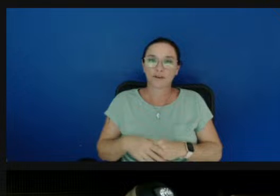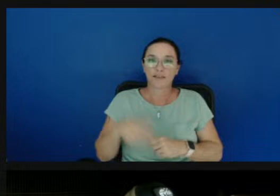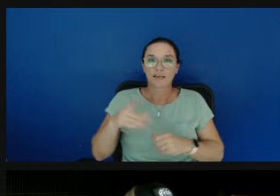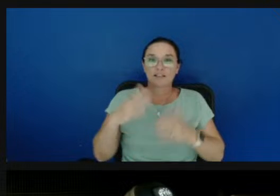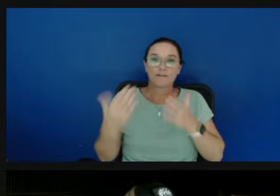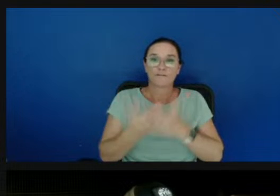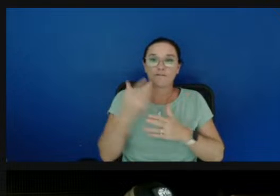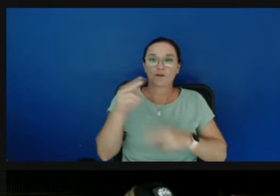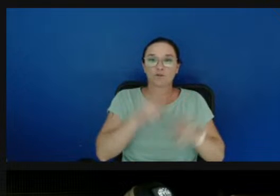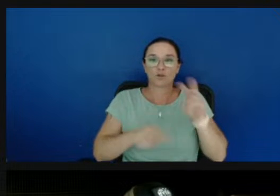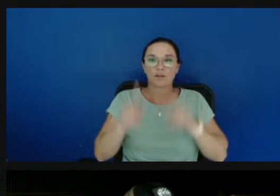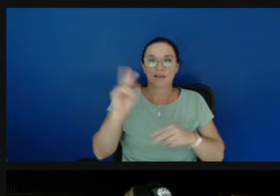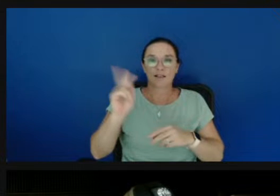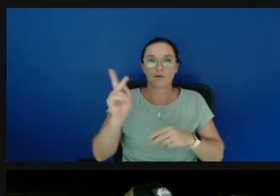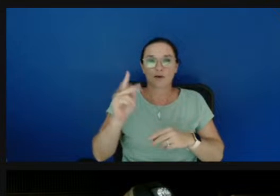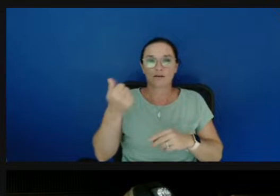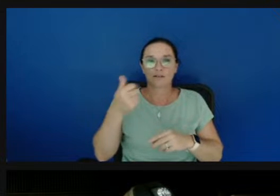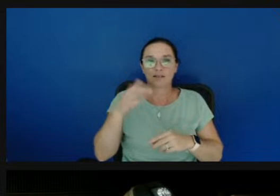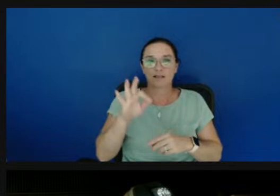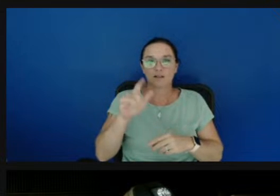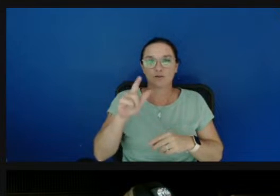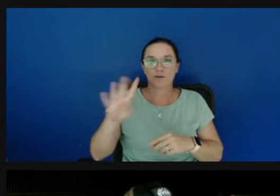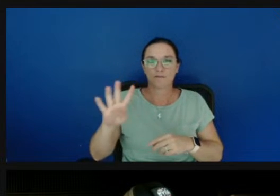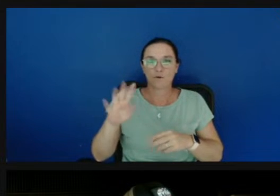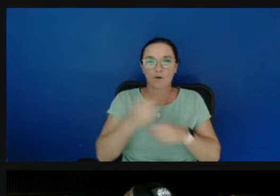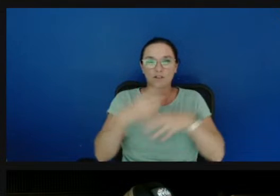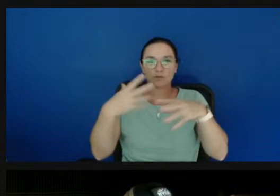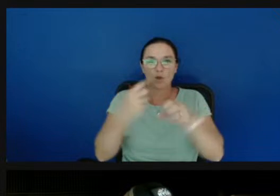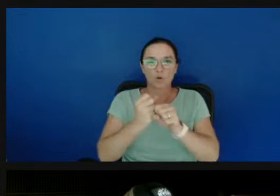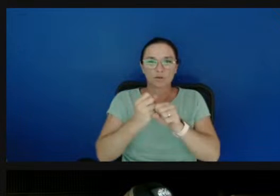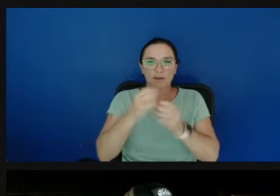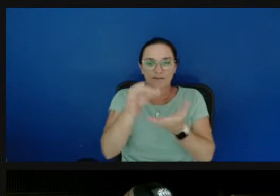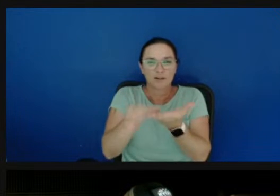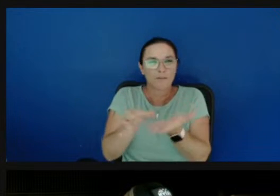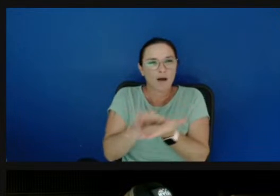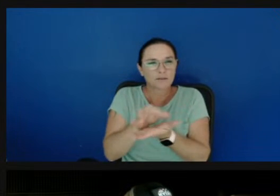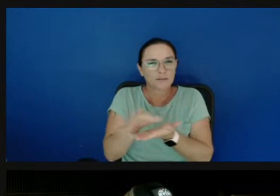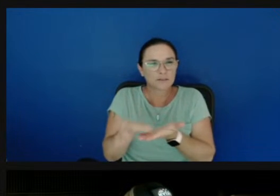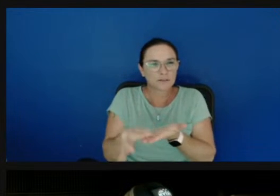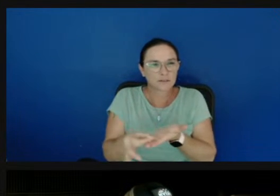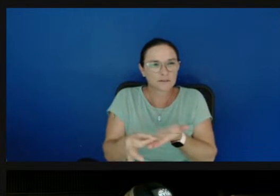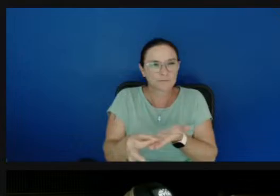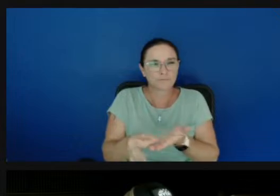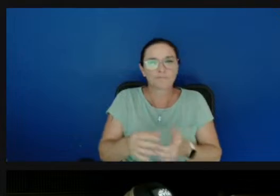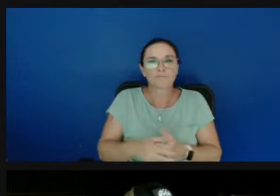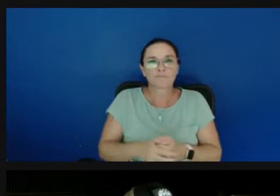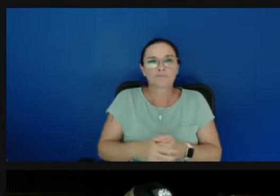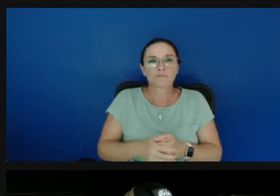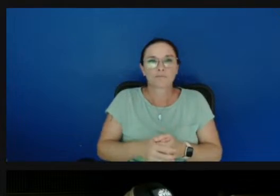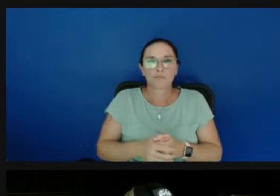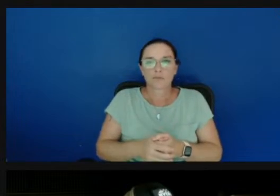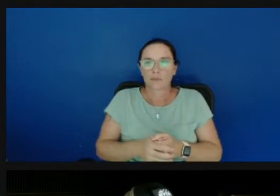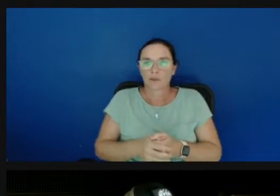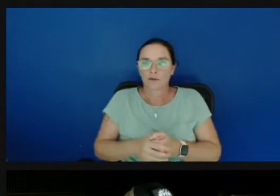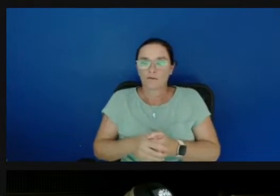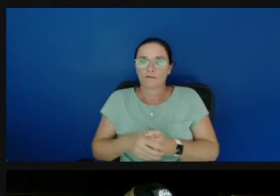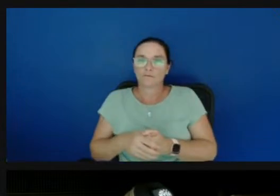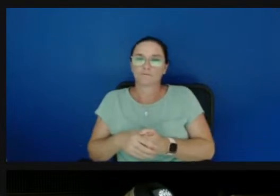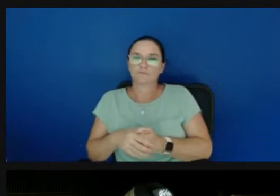at Kilauea's 24 explosive deposits. And there are details in here, but to cut to the chase, to conclude the thought